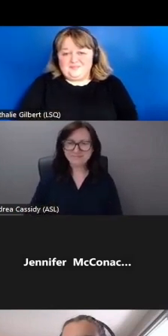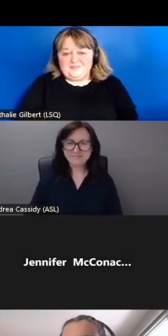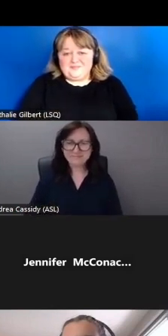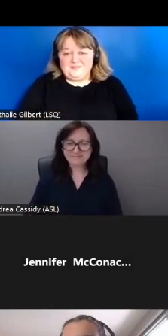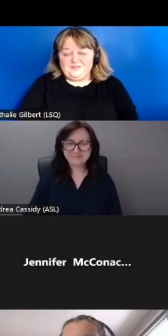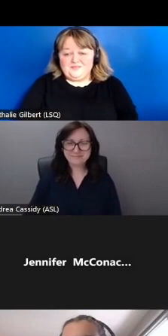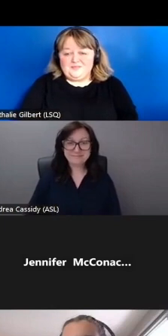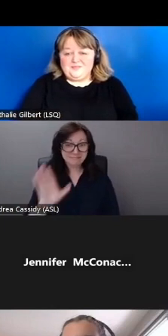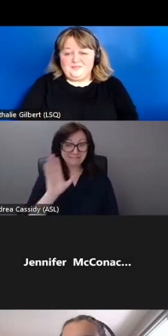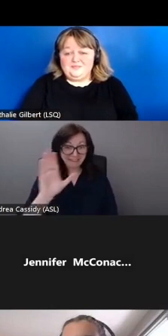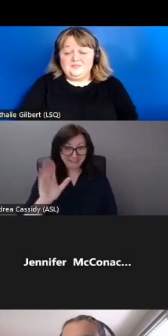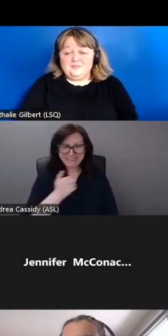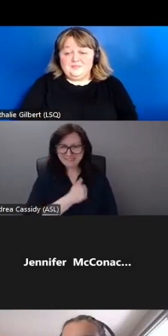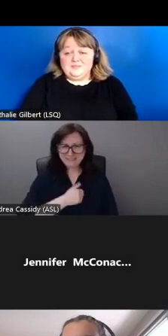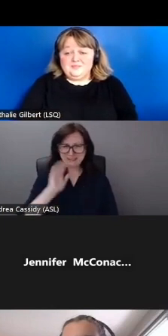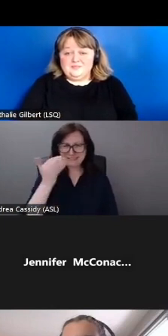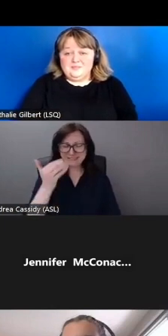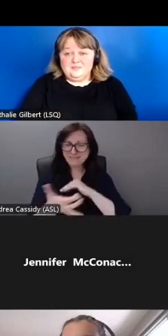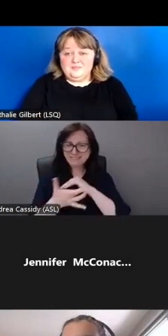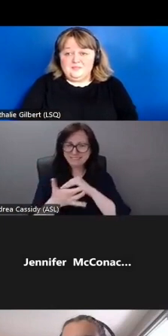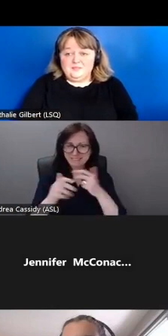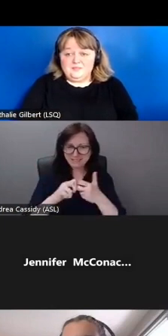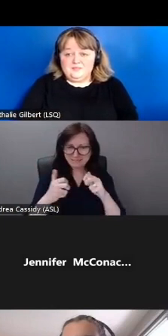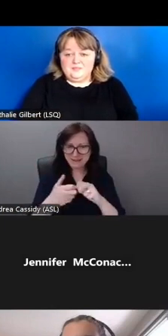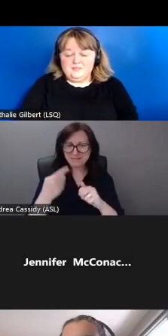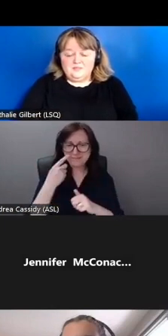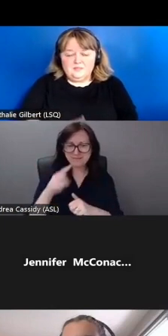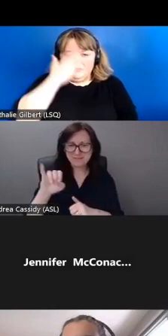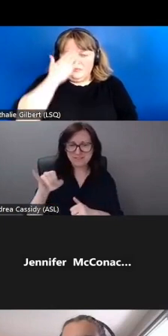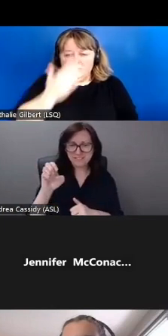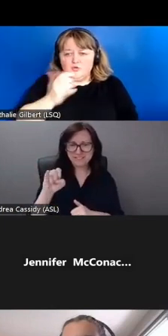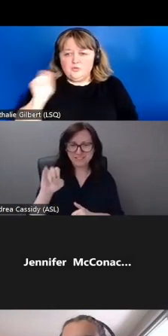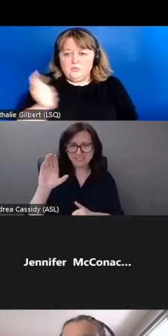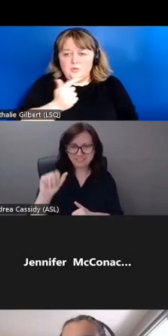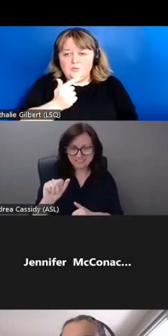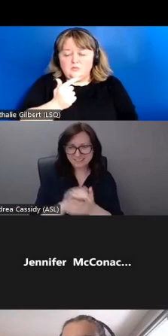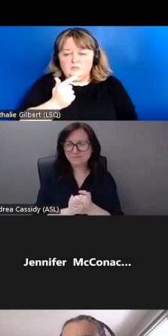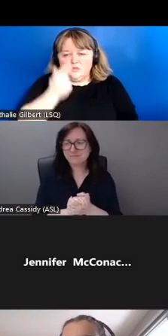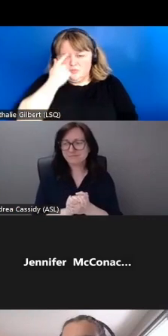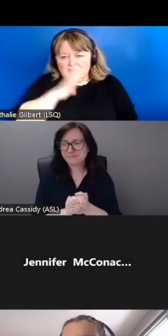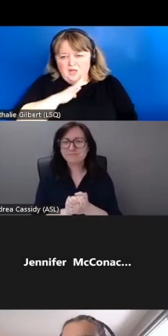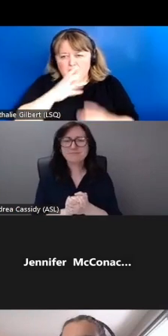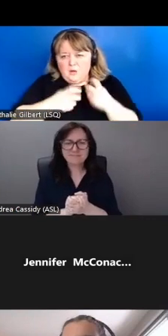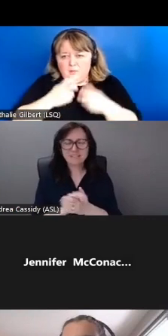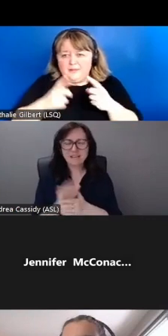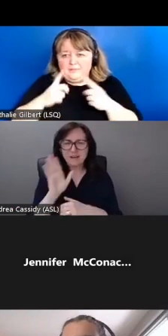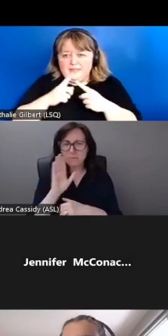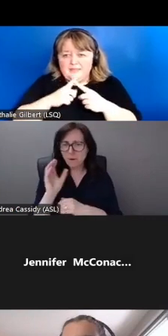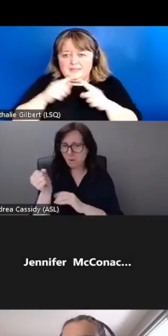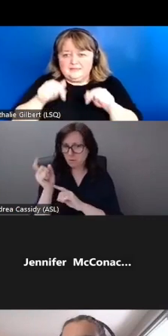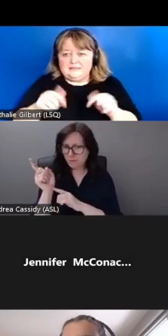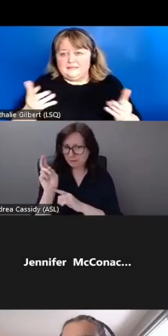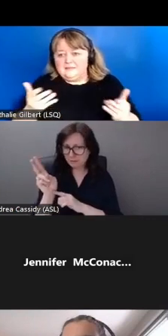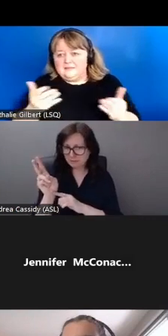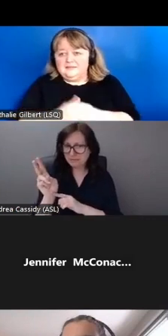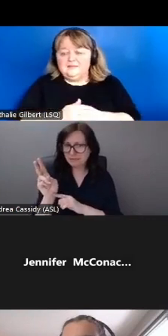Hi there, everyone. Sorry, it looks like we're having a couple technical difficulties here. We're just going to give Jessica a minute to